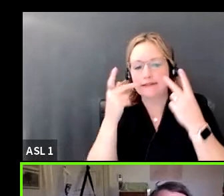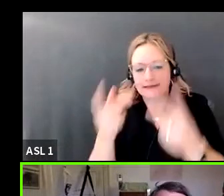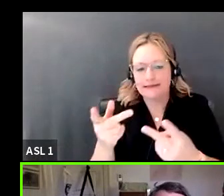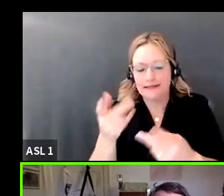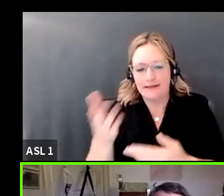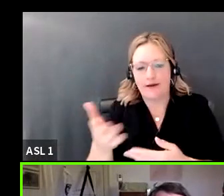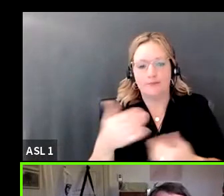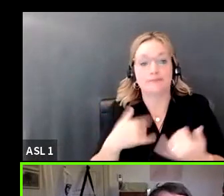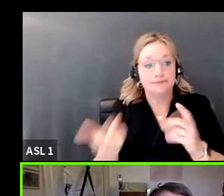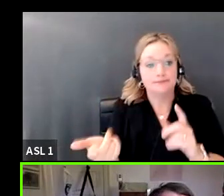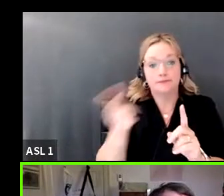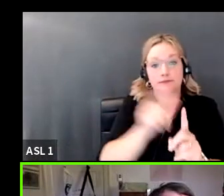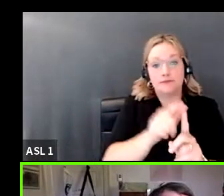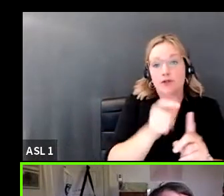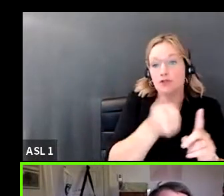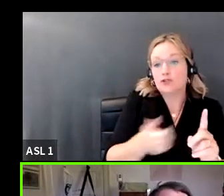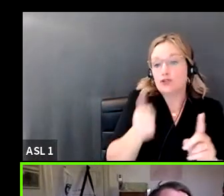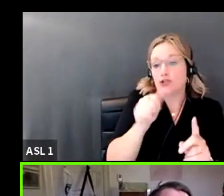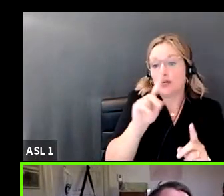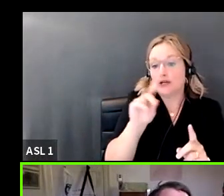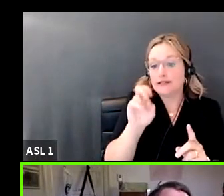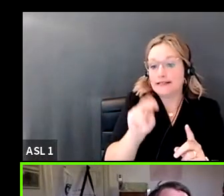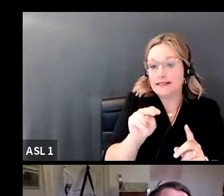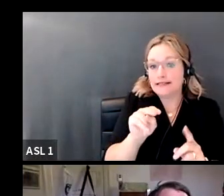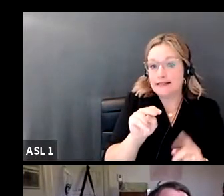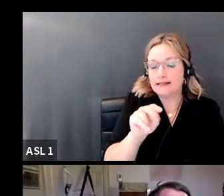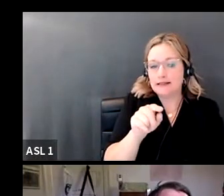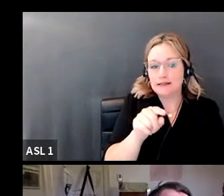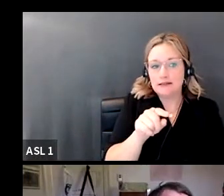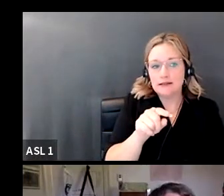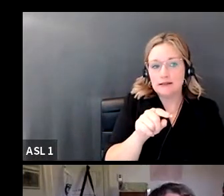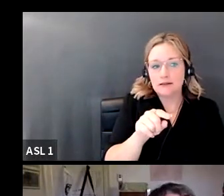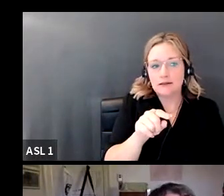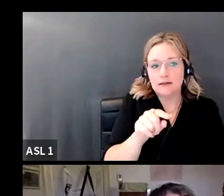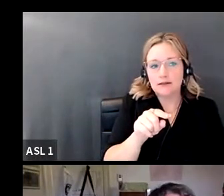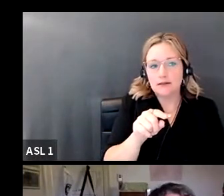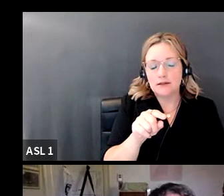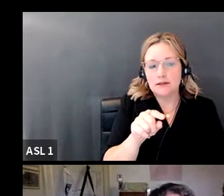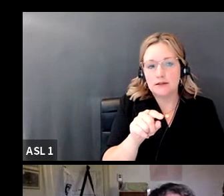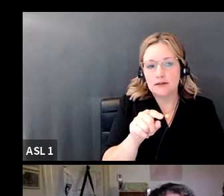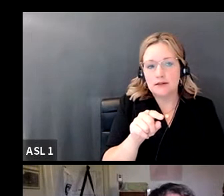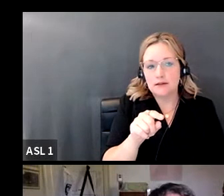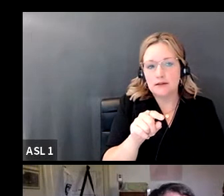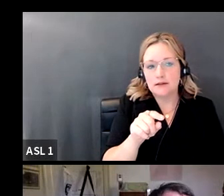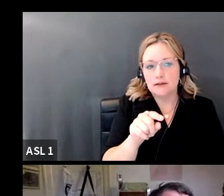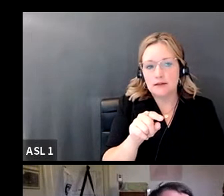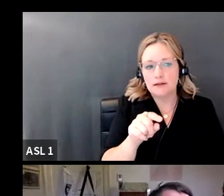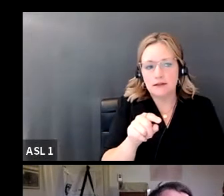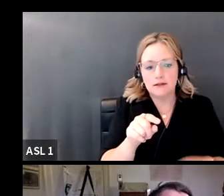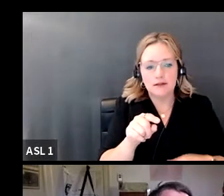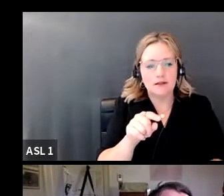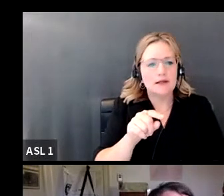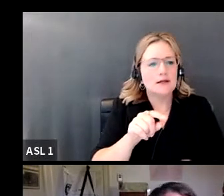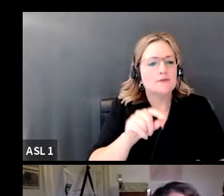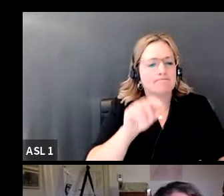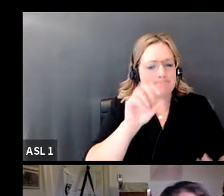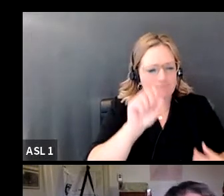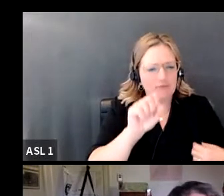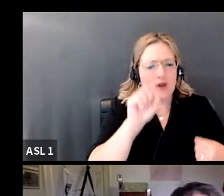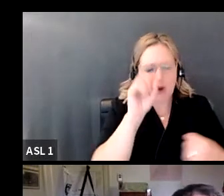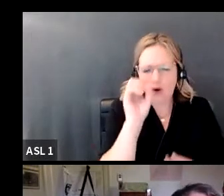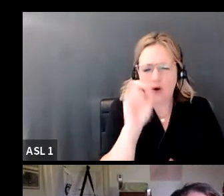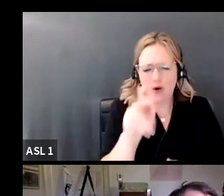deans i think you're the next one members well smallwood i'm in your hands on this uh this